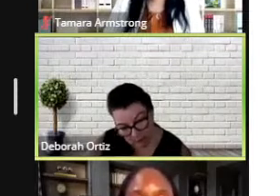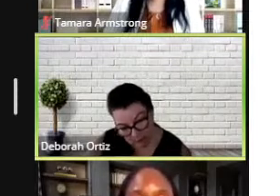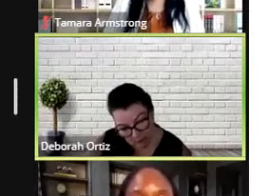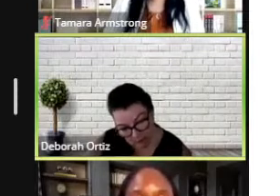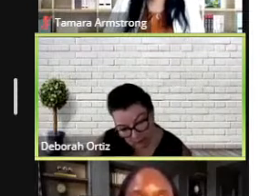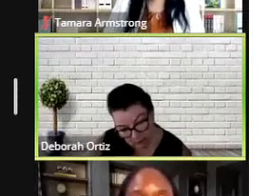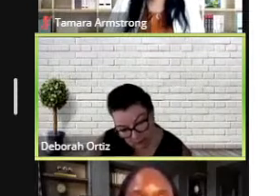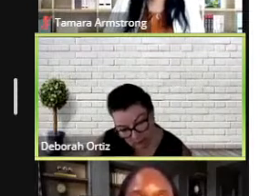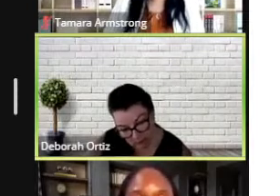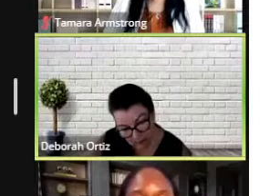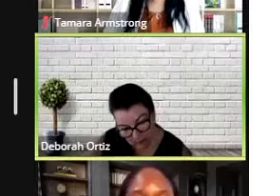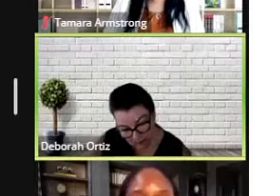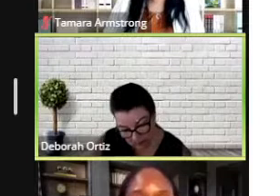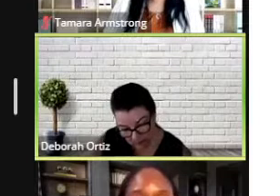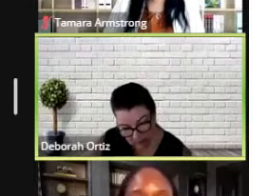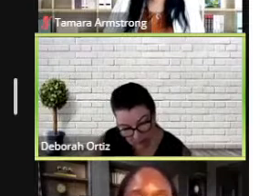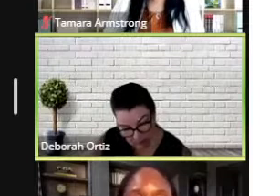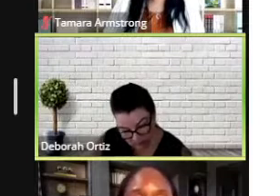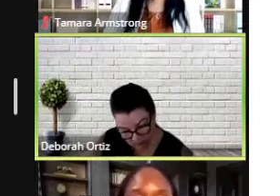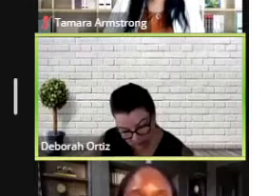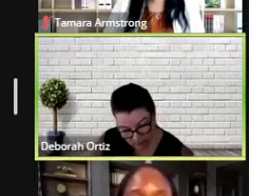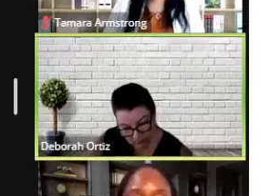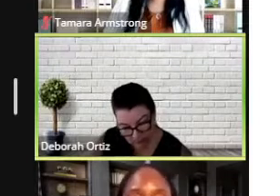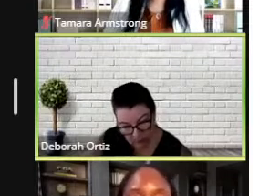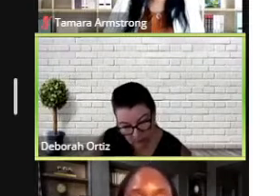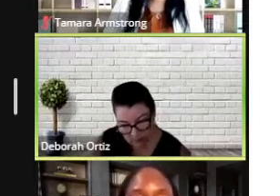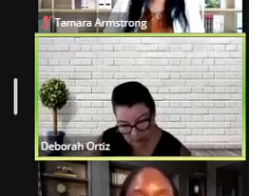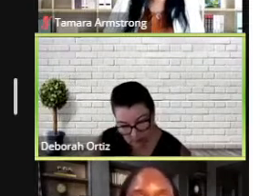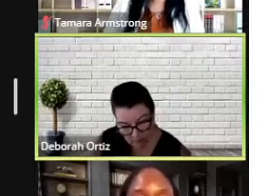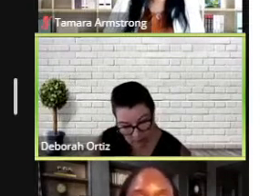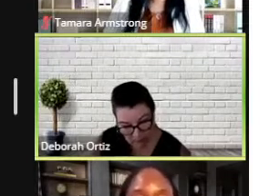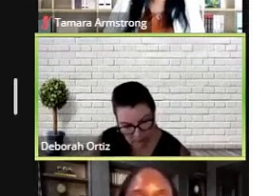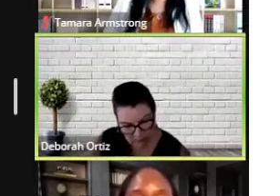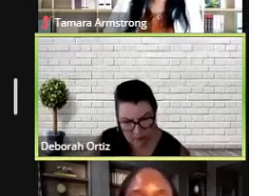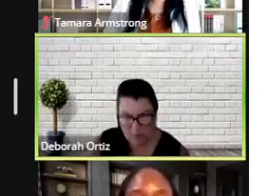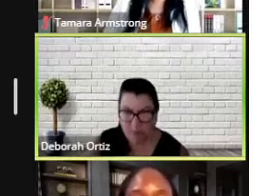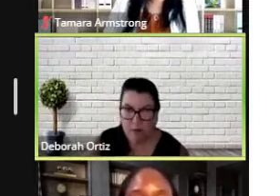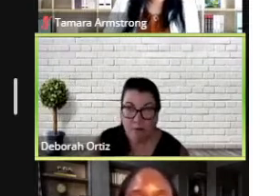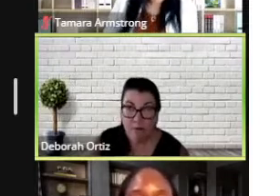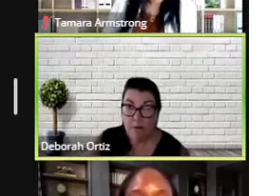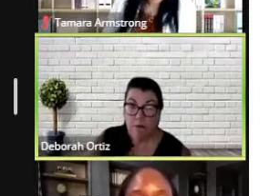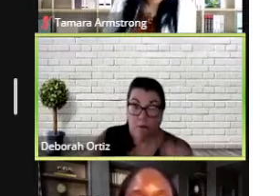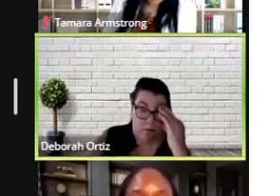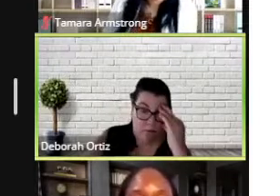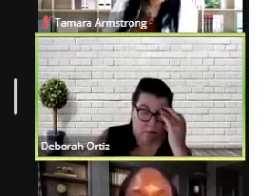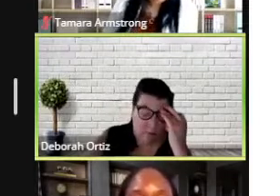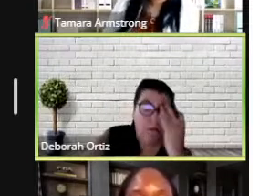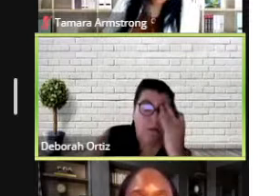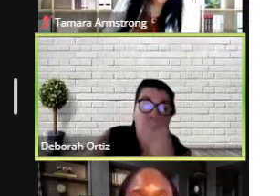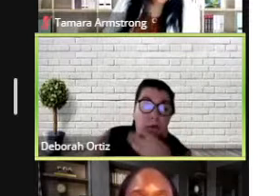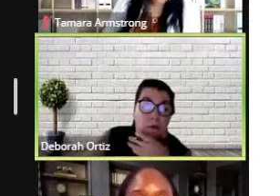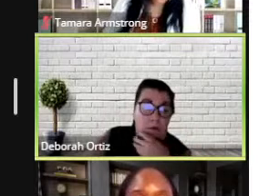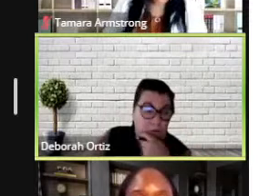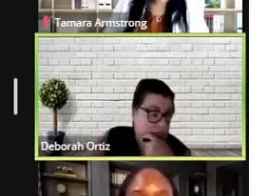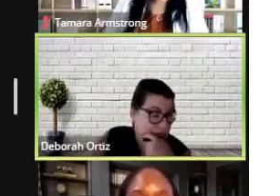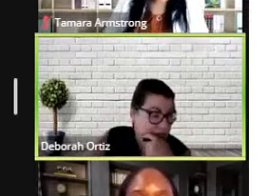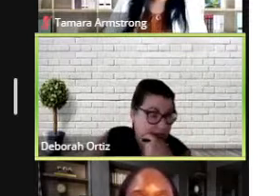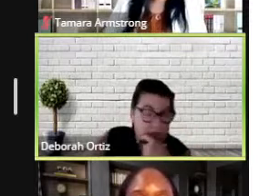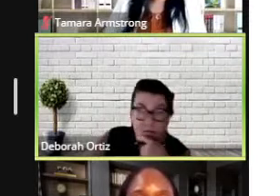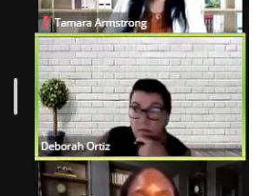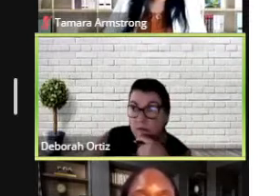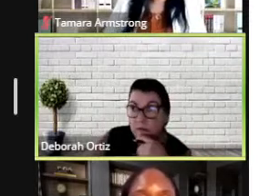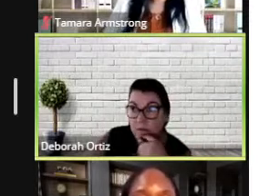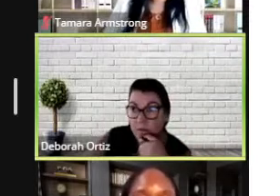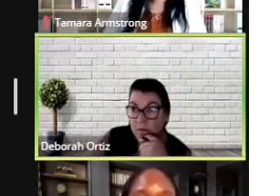to anyone. I'm sure you guys are aware of the Nuremberg Code that says that people should not be forced to take an experimental